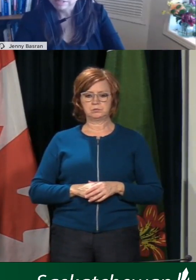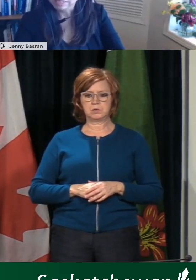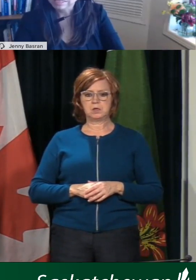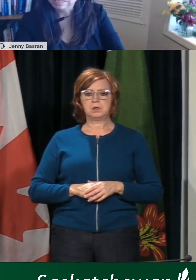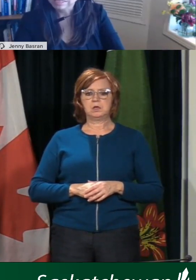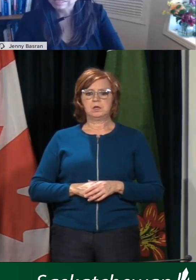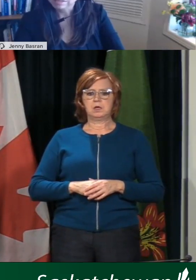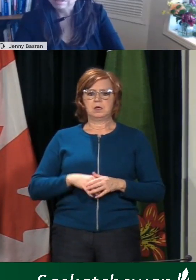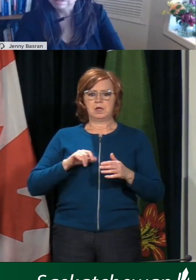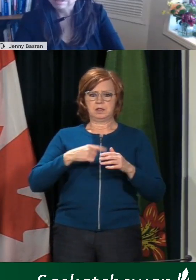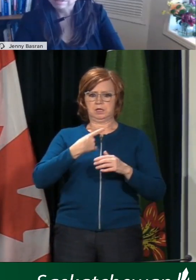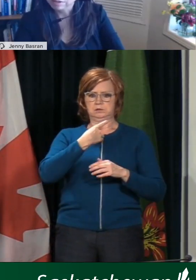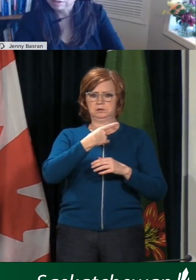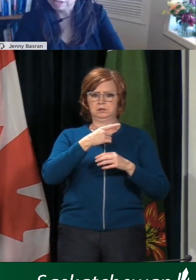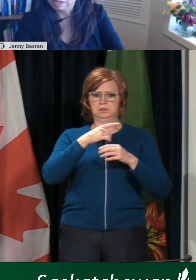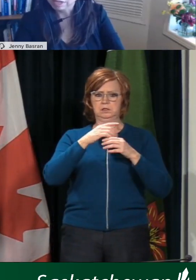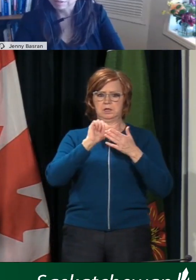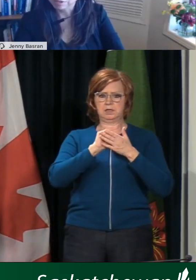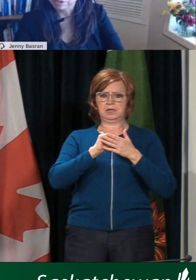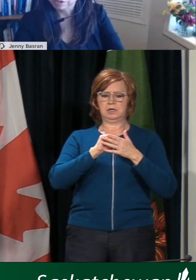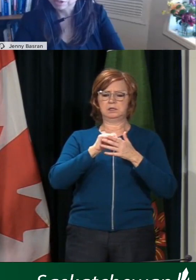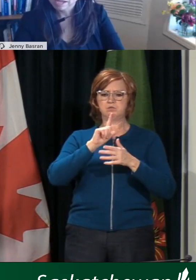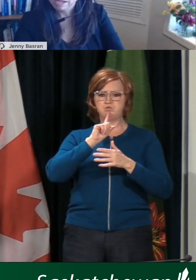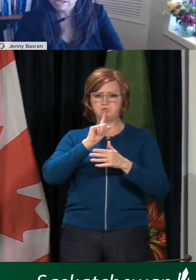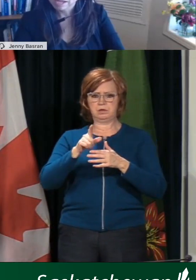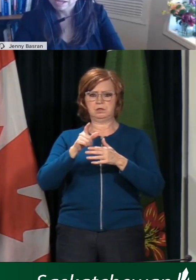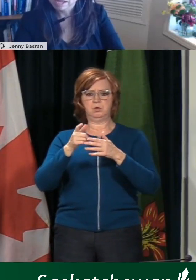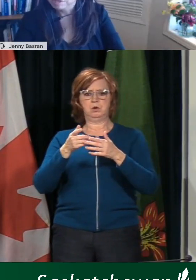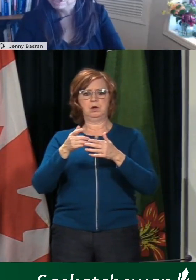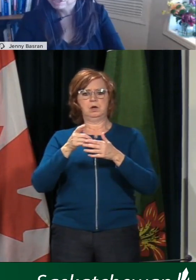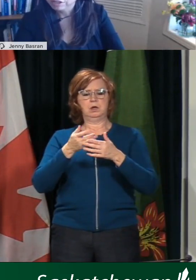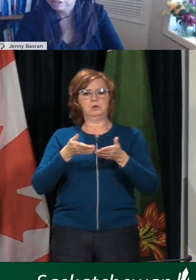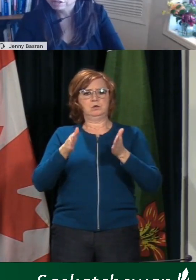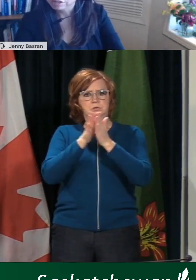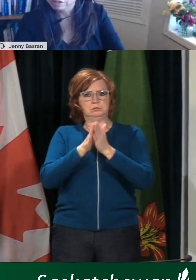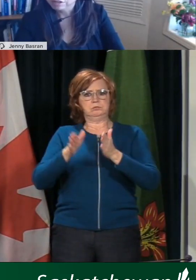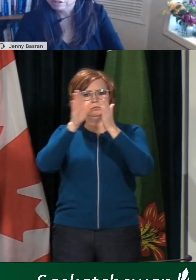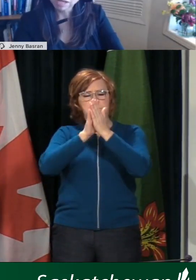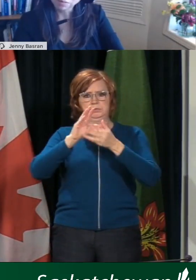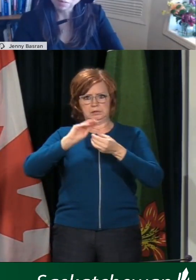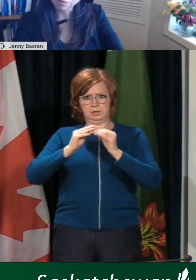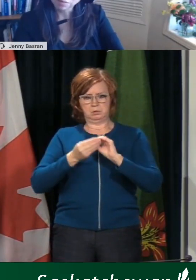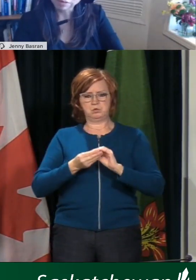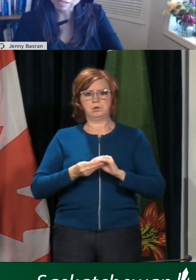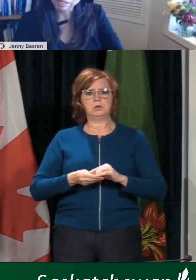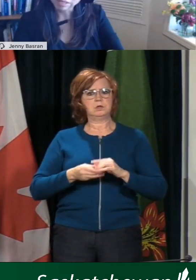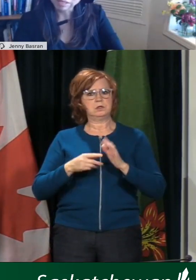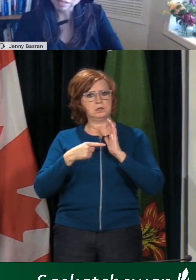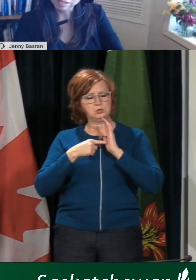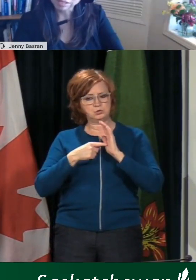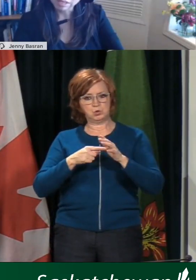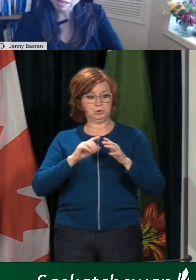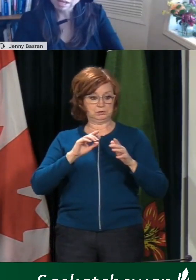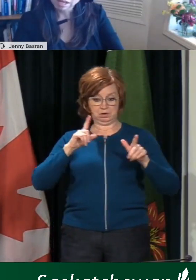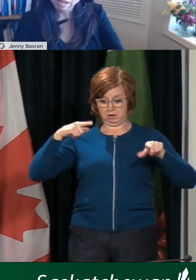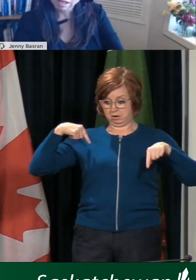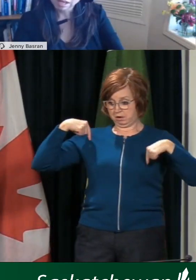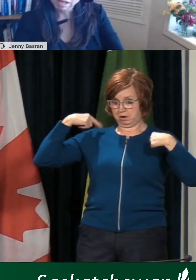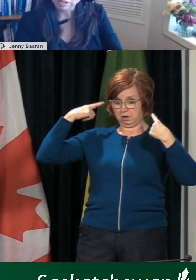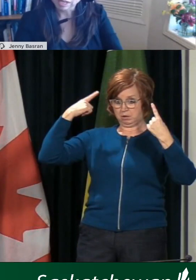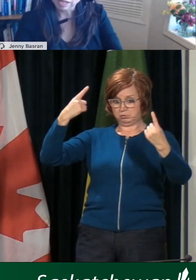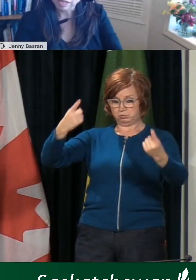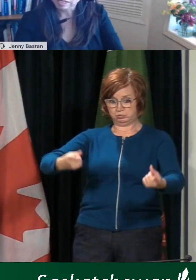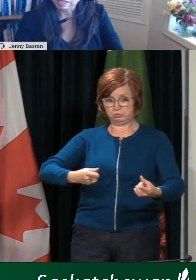province is something called the effective reproductive number. And this, as I mentioned earlier, describes how well the various interventions are